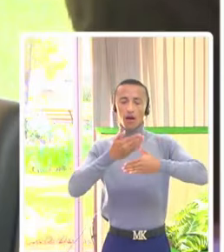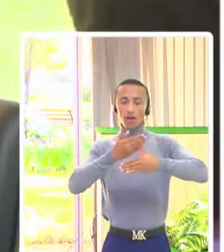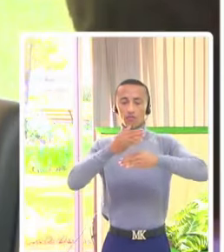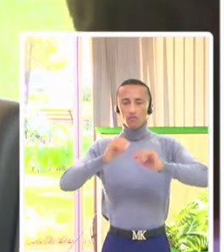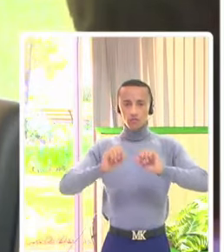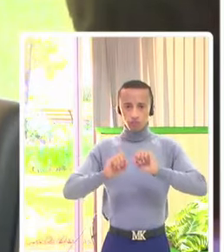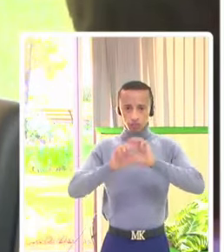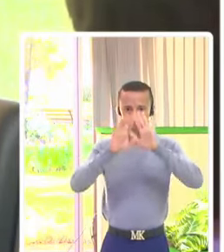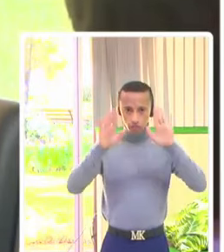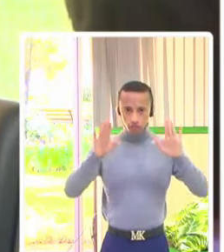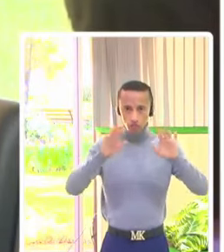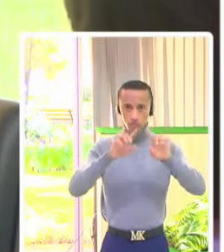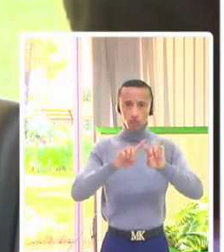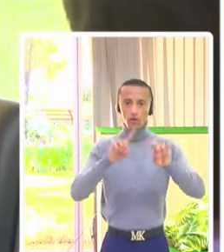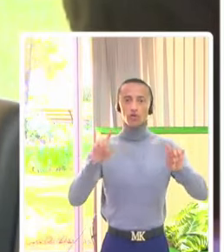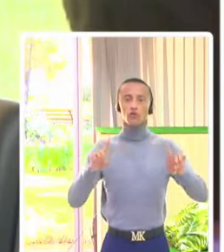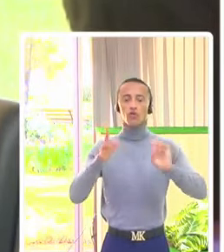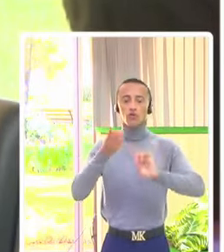levels.